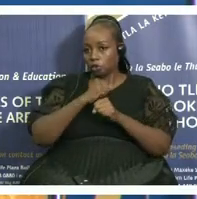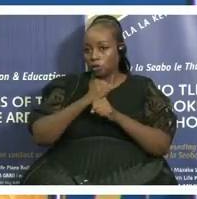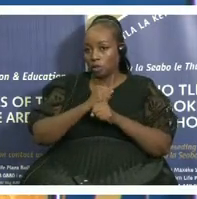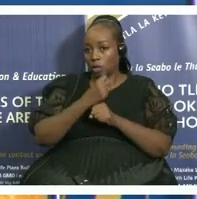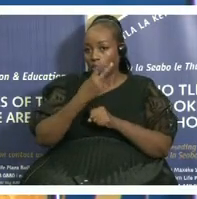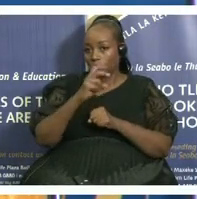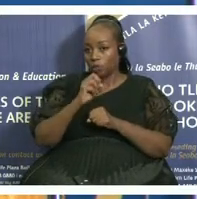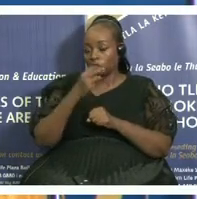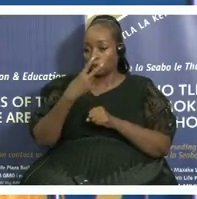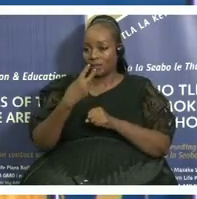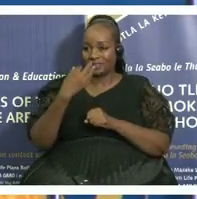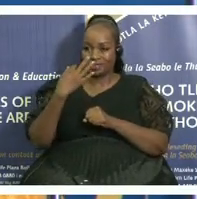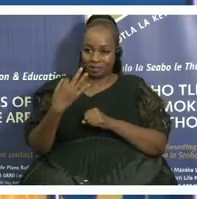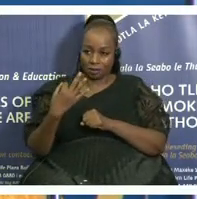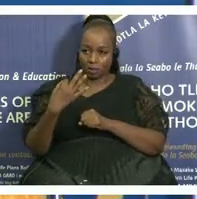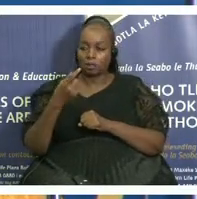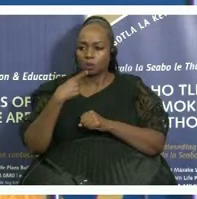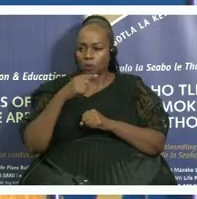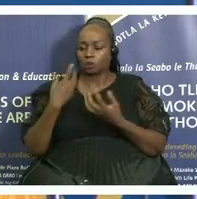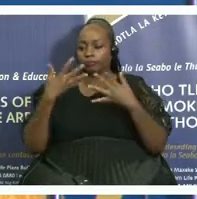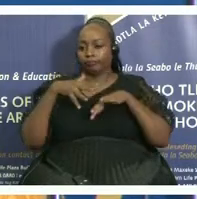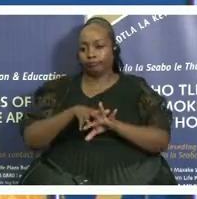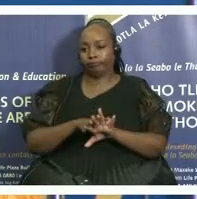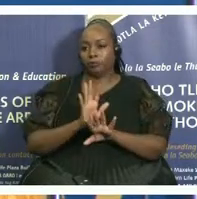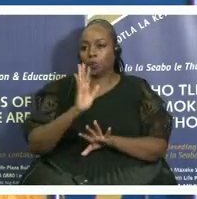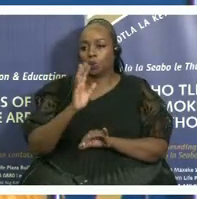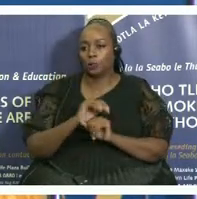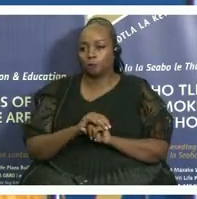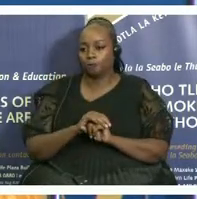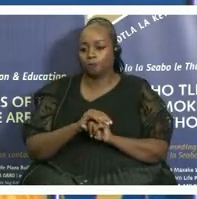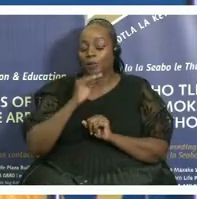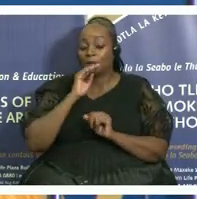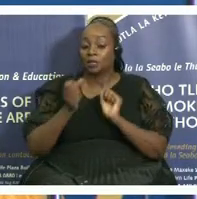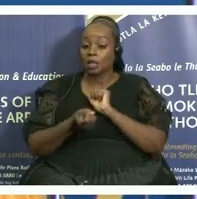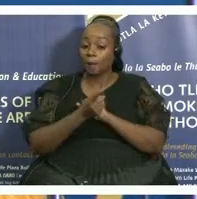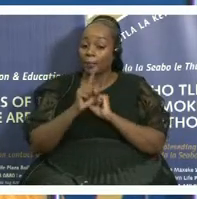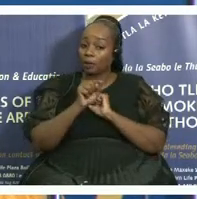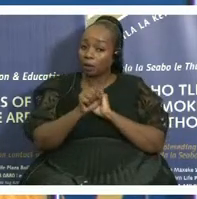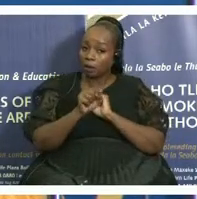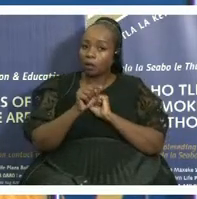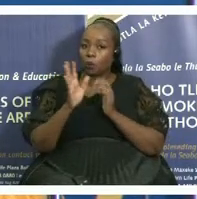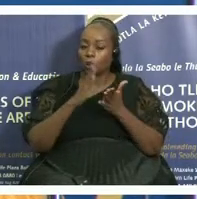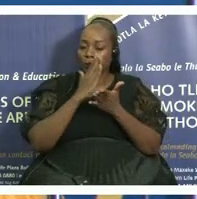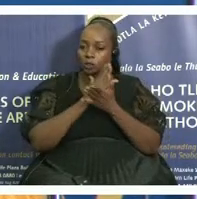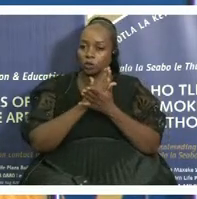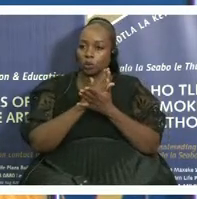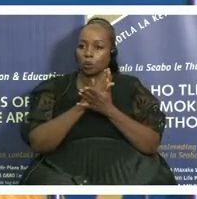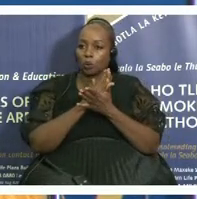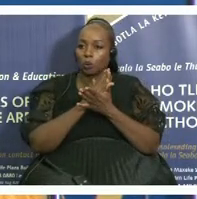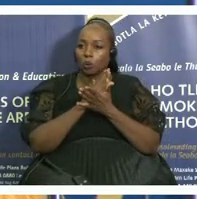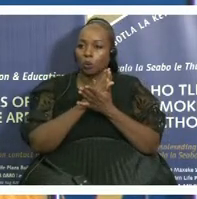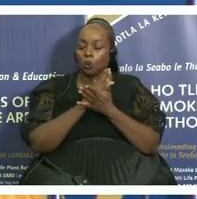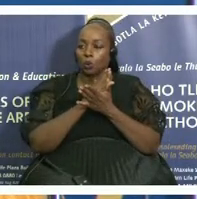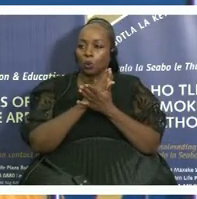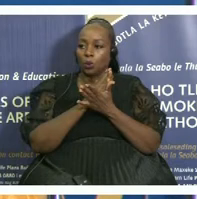development model to embed the implementation of one plans and cooperative governance.